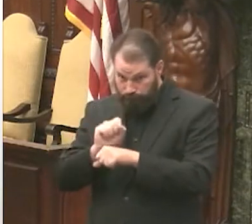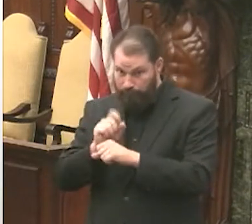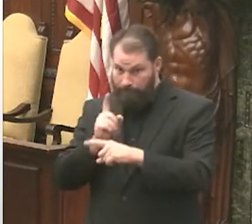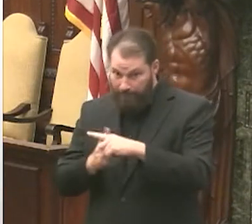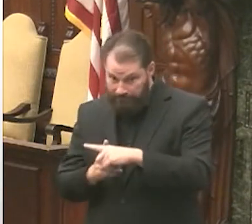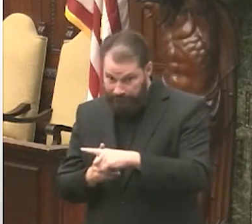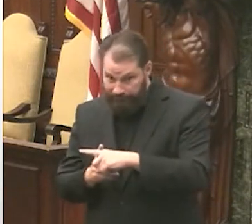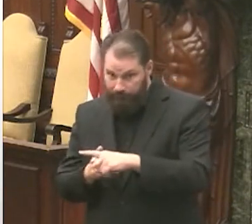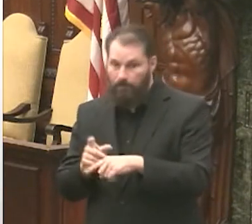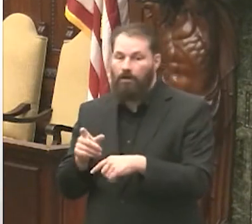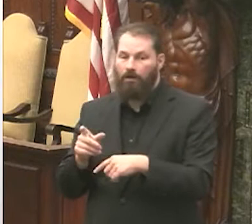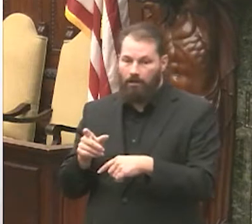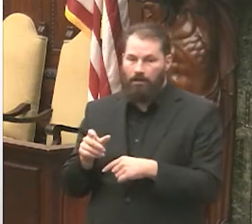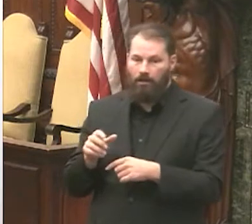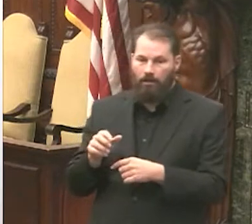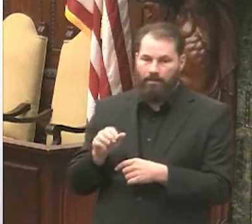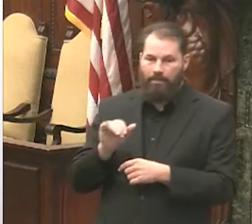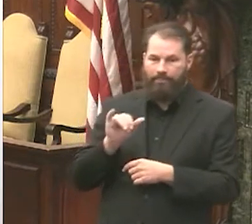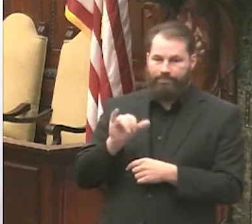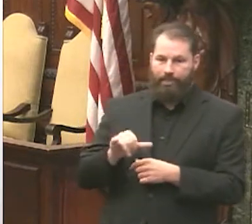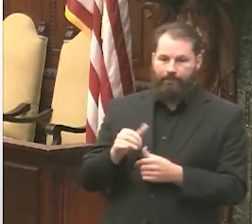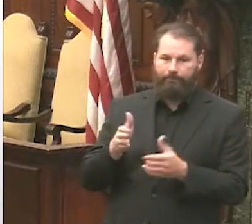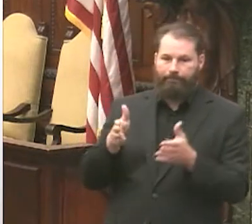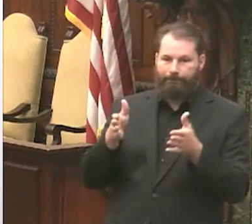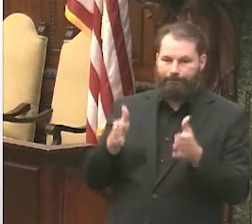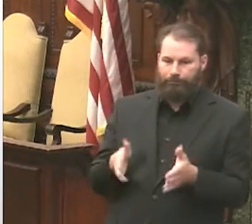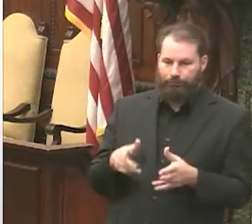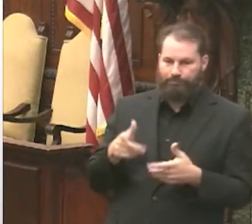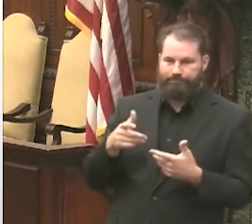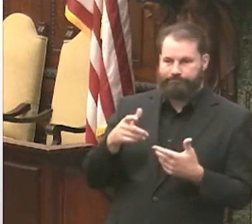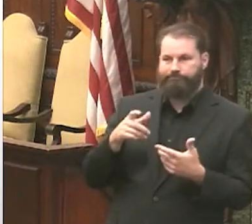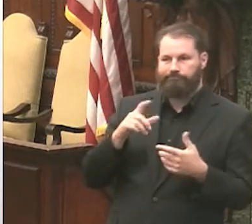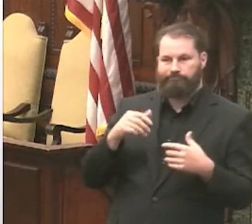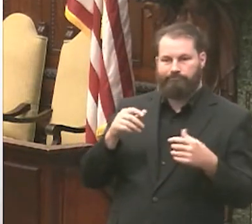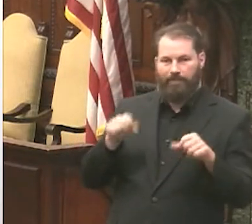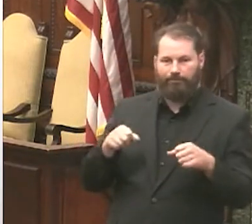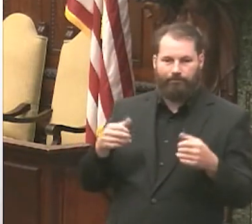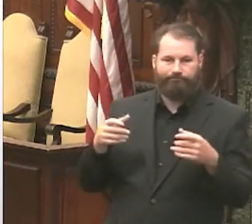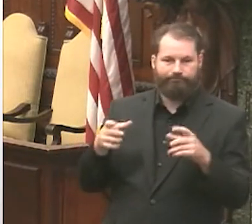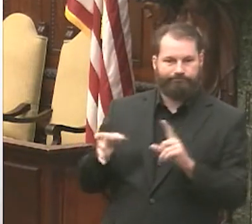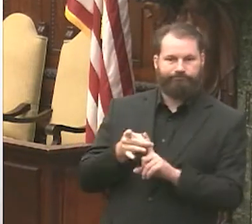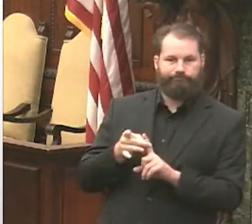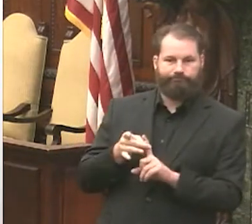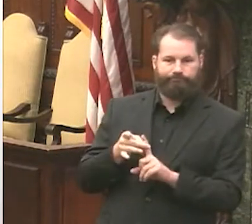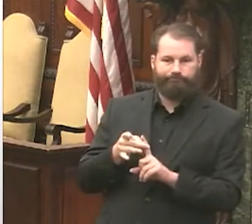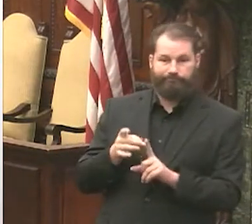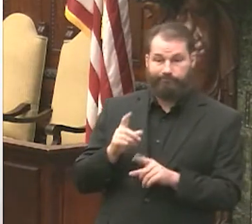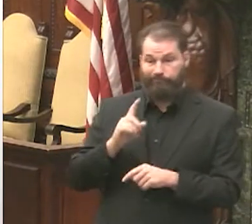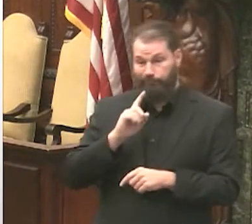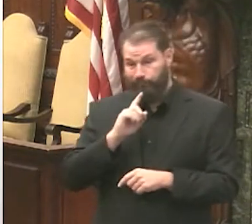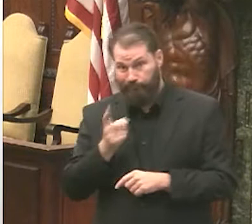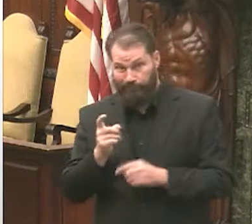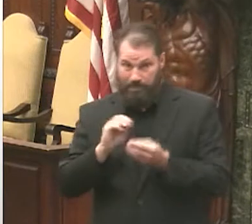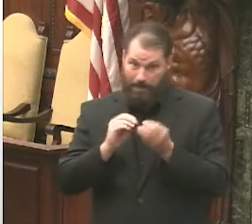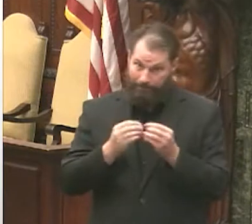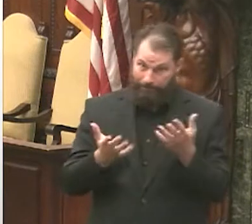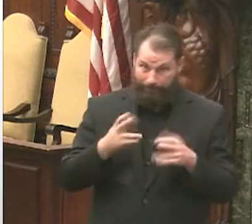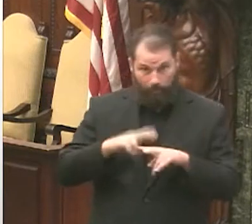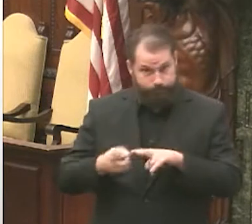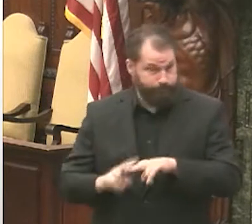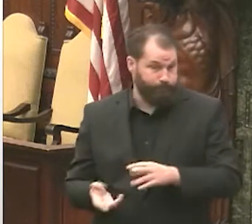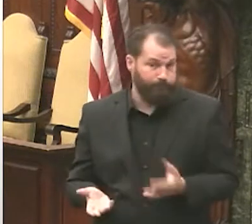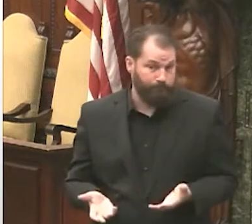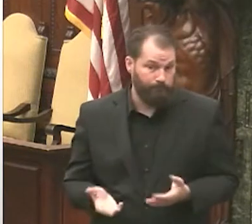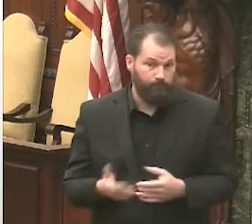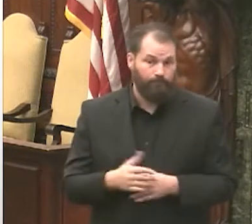confirmed case, which means that our probable case count may actually go down over time. That's where we are with case counts. Now with